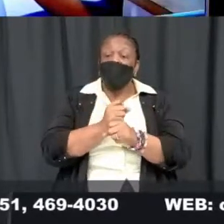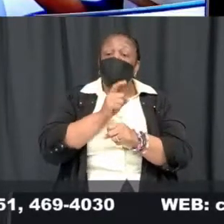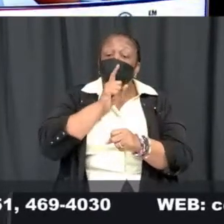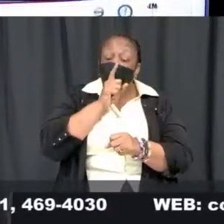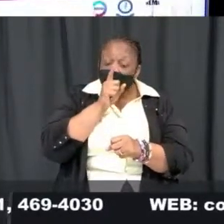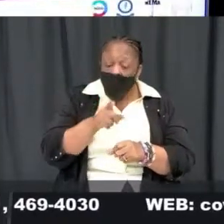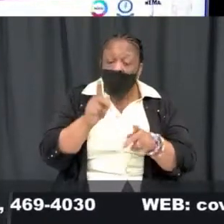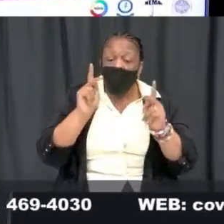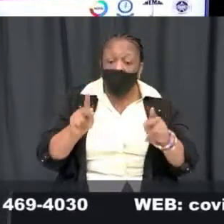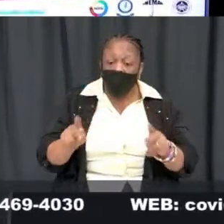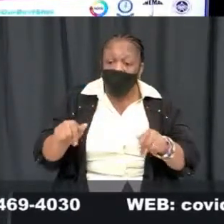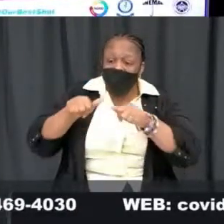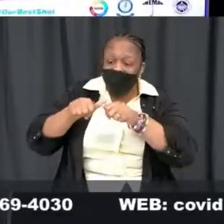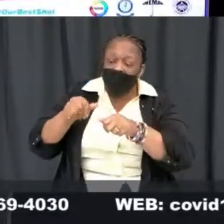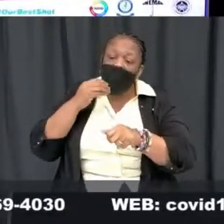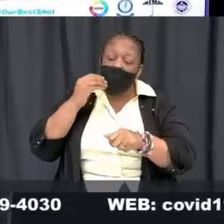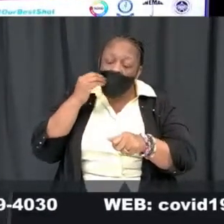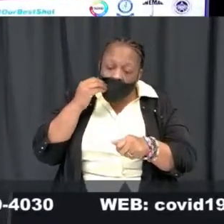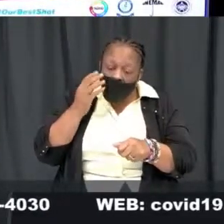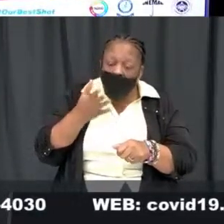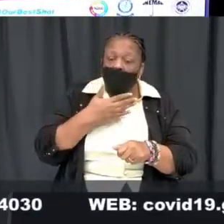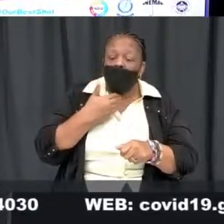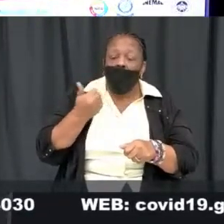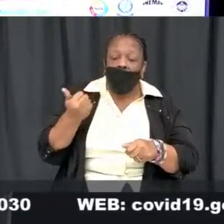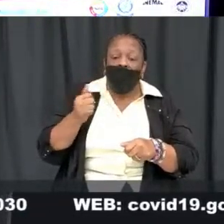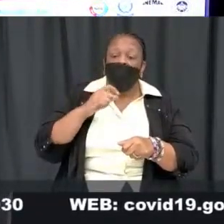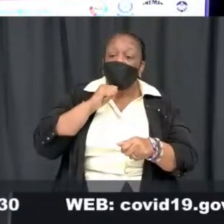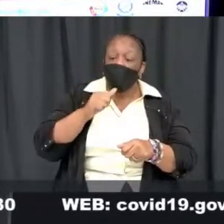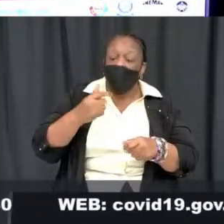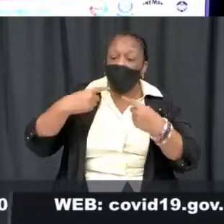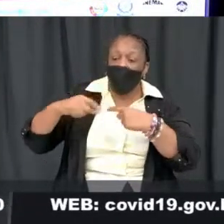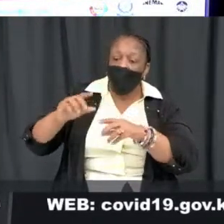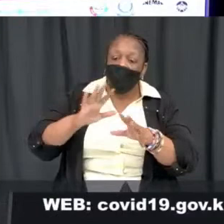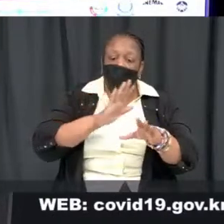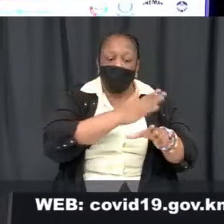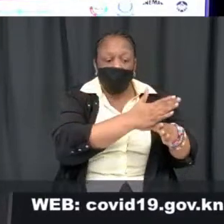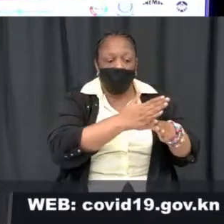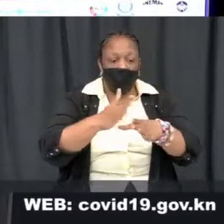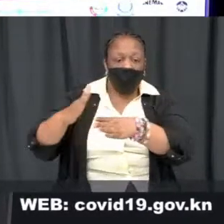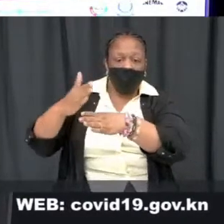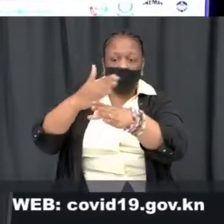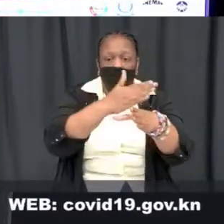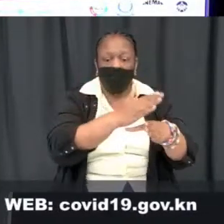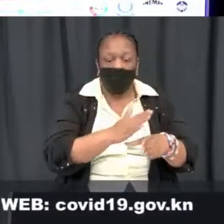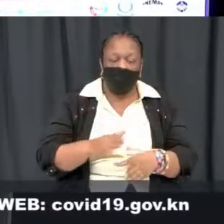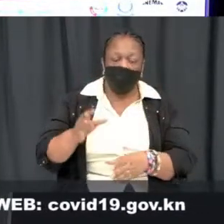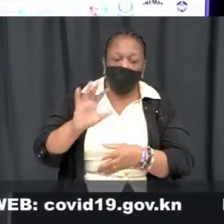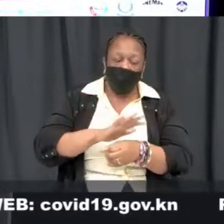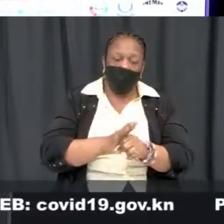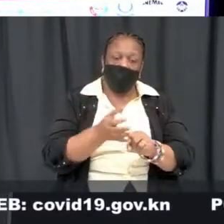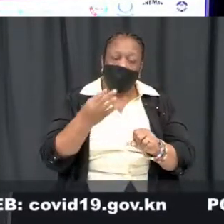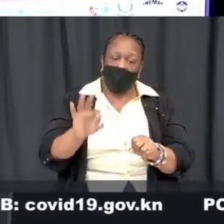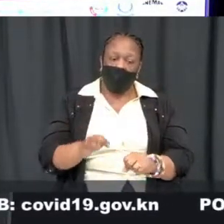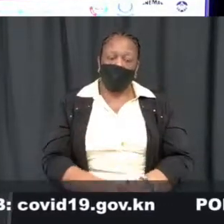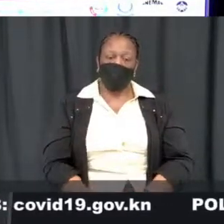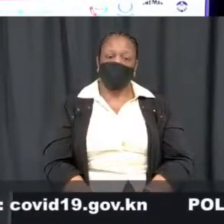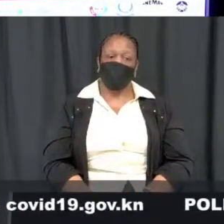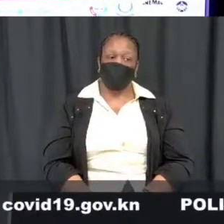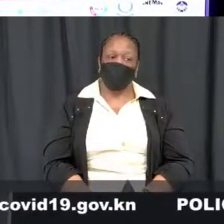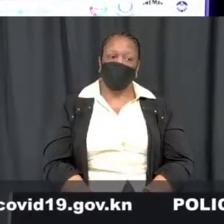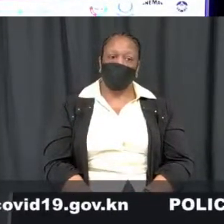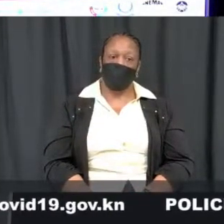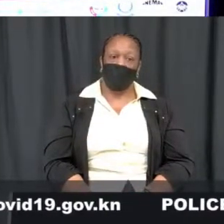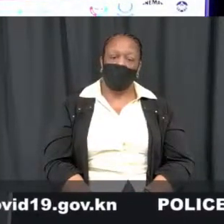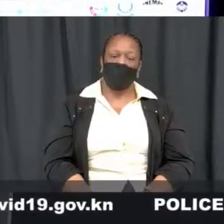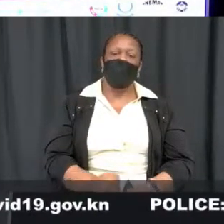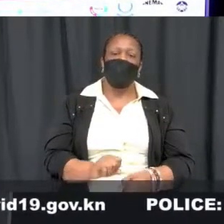COVID-19. So we're doing what we can do. We're doing all we can do with the resources that we have. And so we just need you now to help